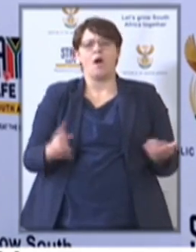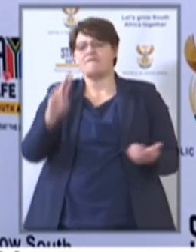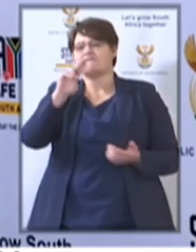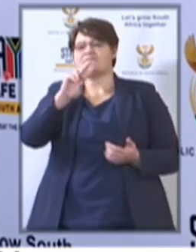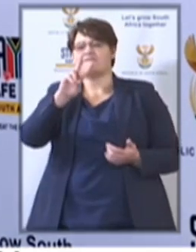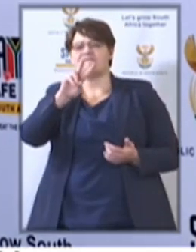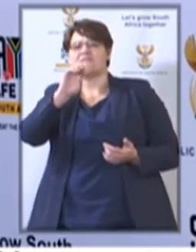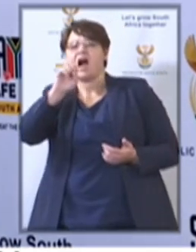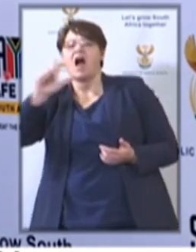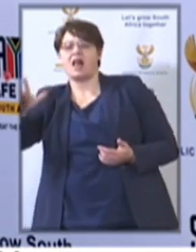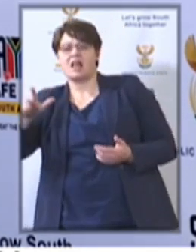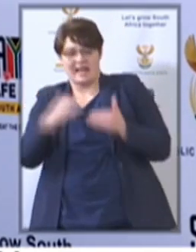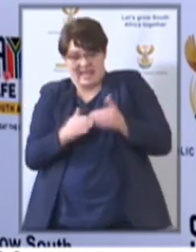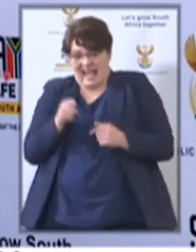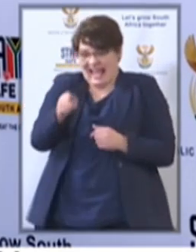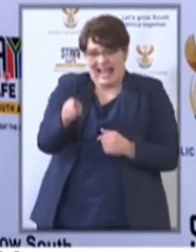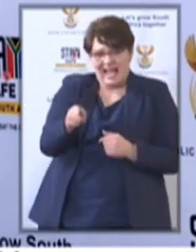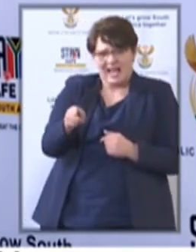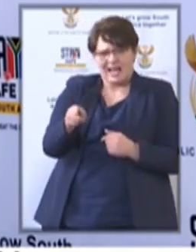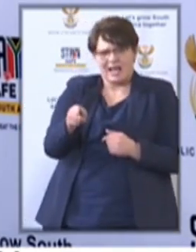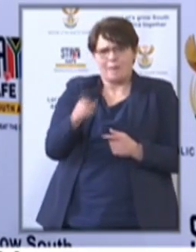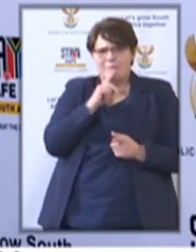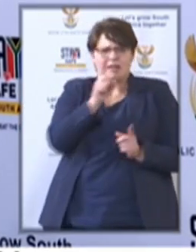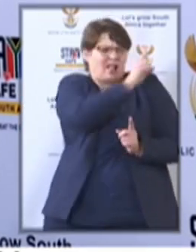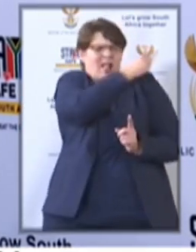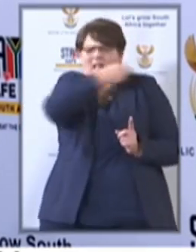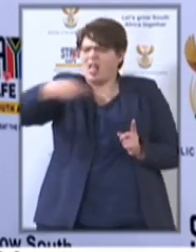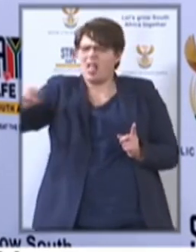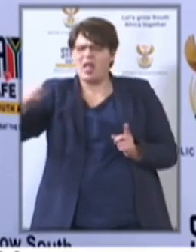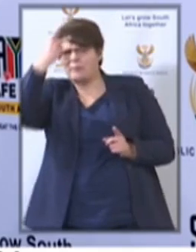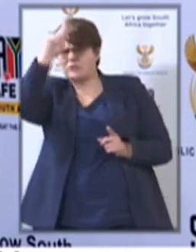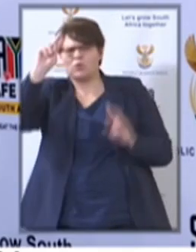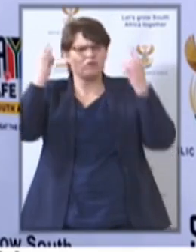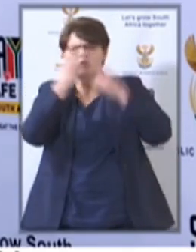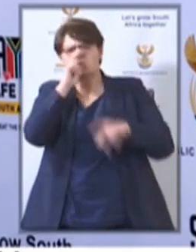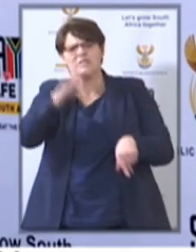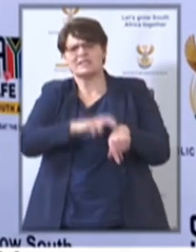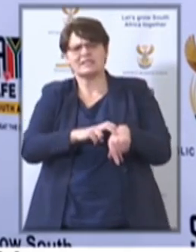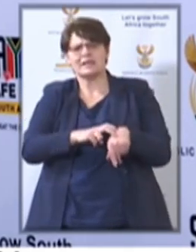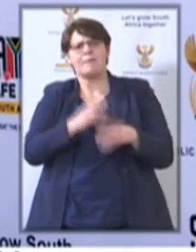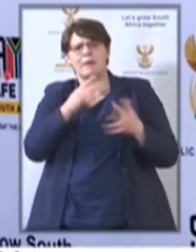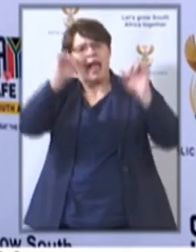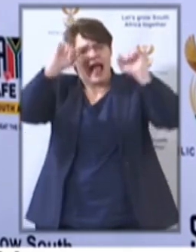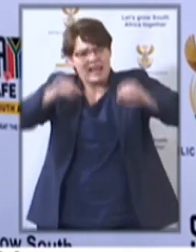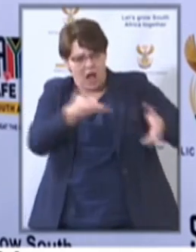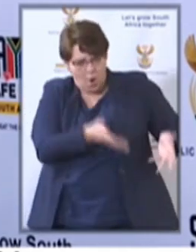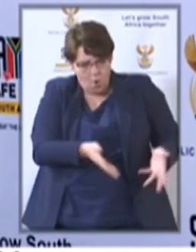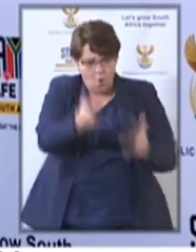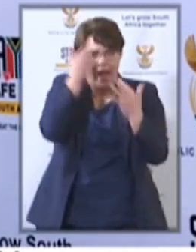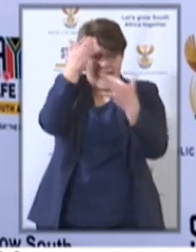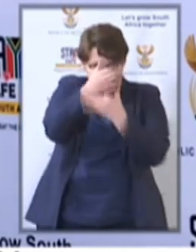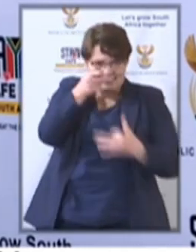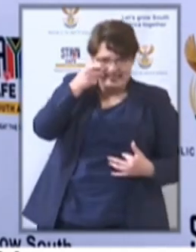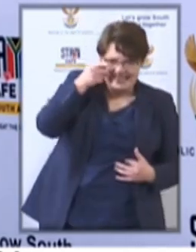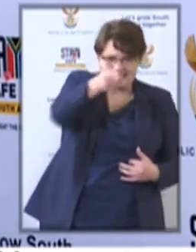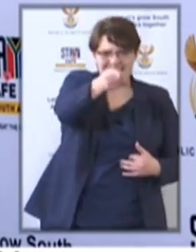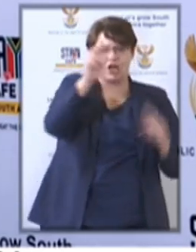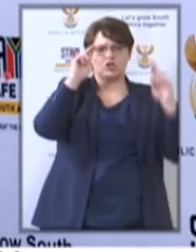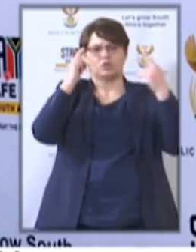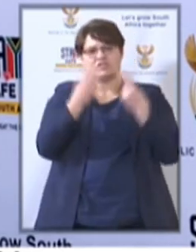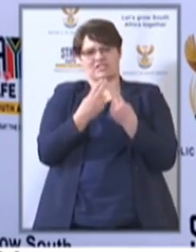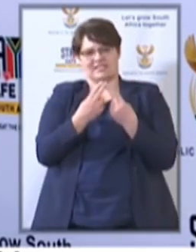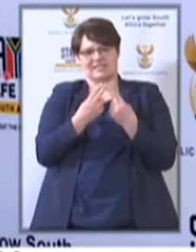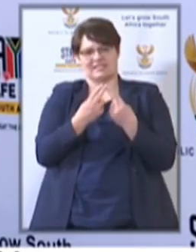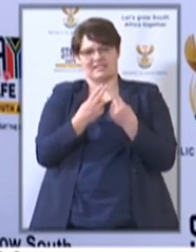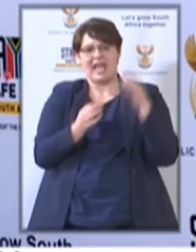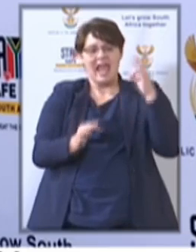Vaal University of Technology, why not they be allowed to access that if